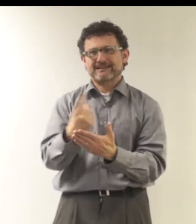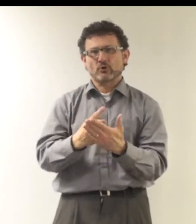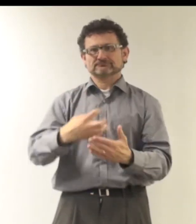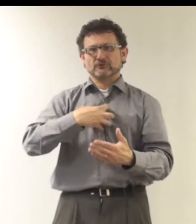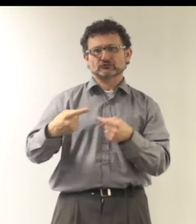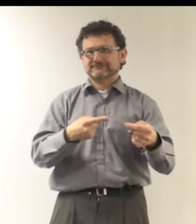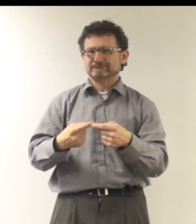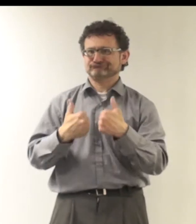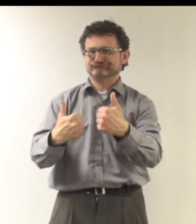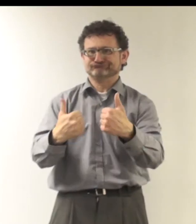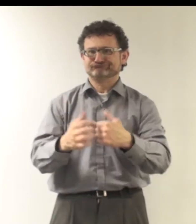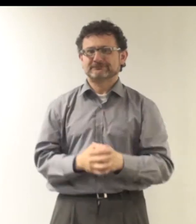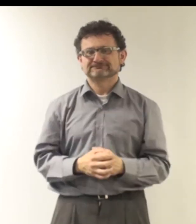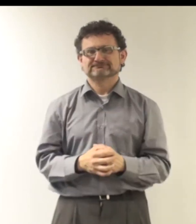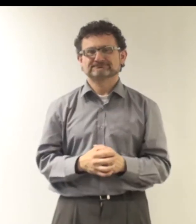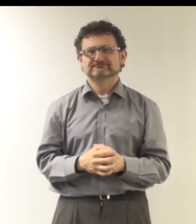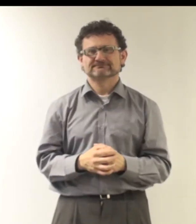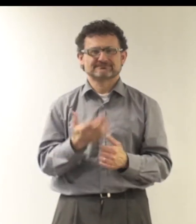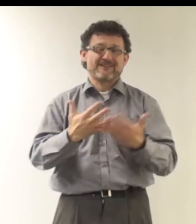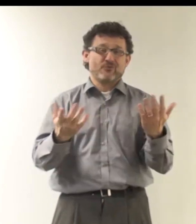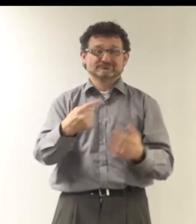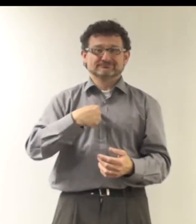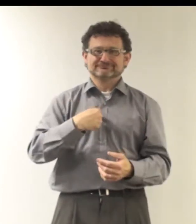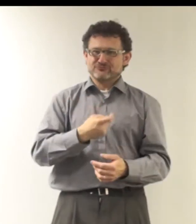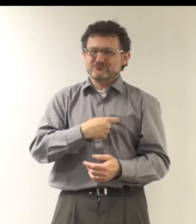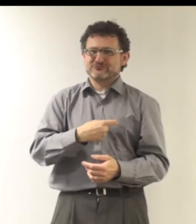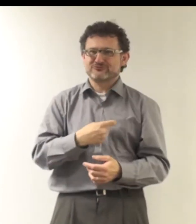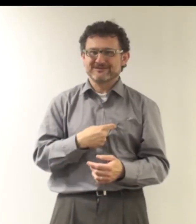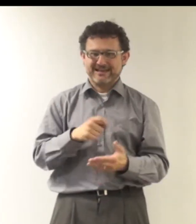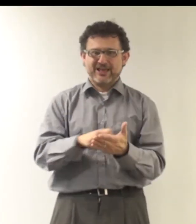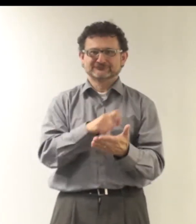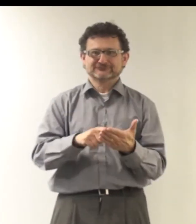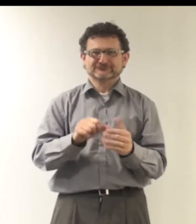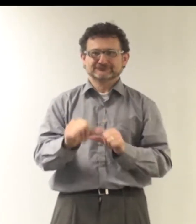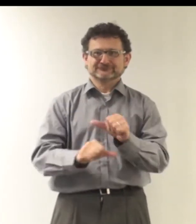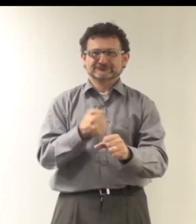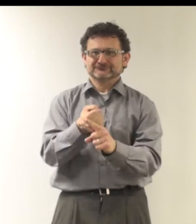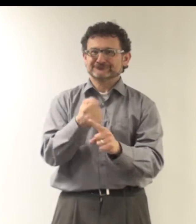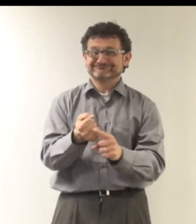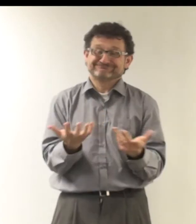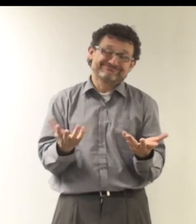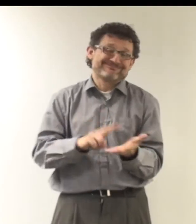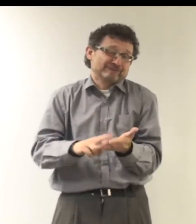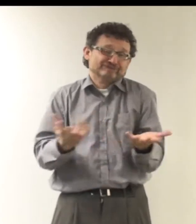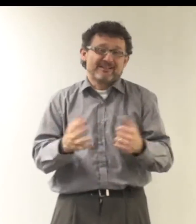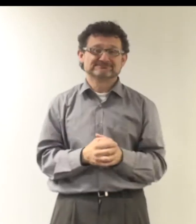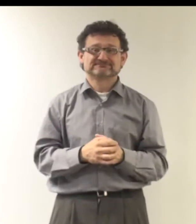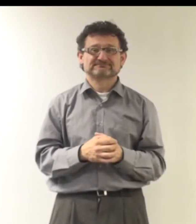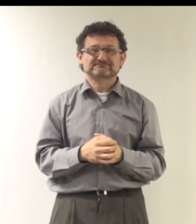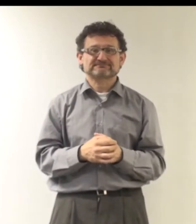time, for the first time for the London elections, the BBC has put Ken and Boris in the top tier, and they've put me in the second tier with the Lib Dems.